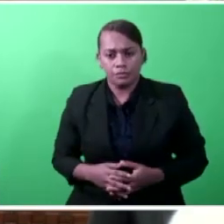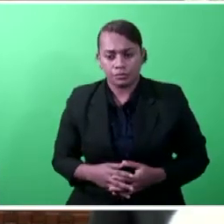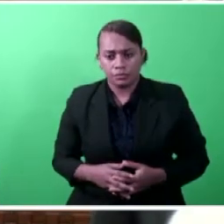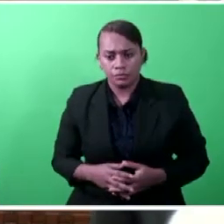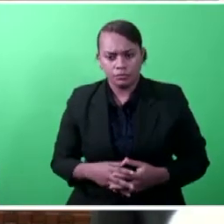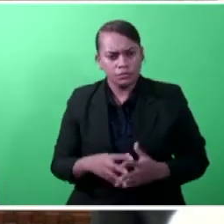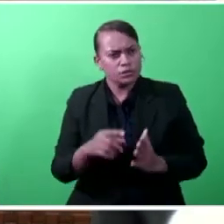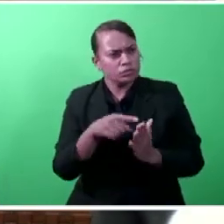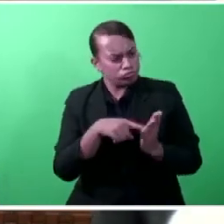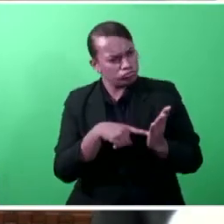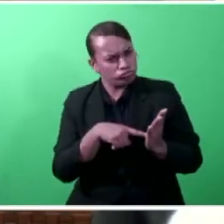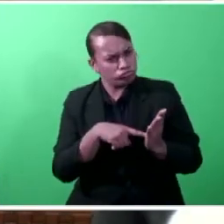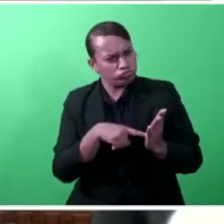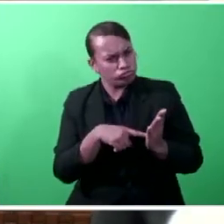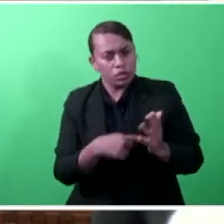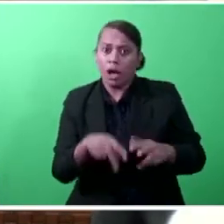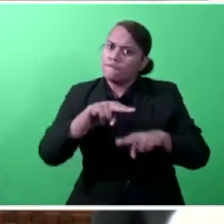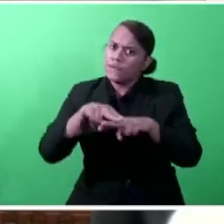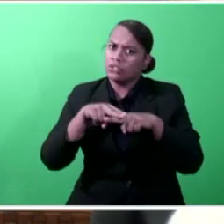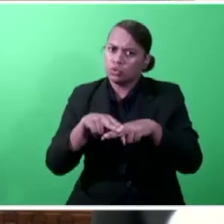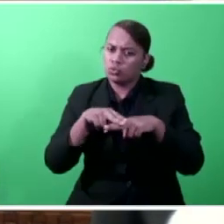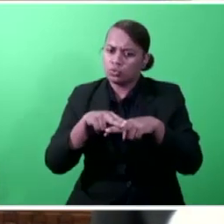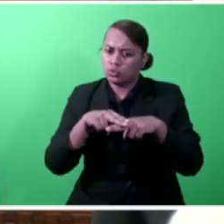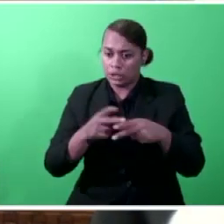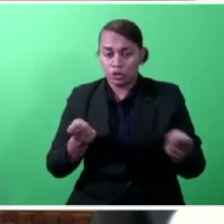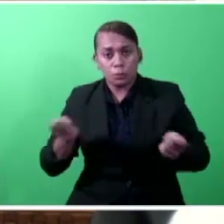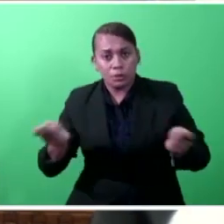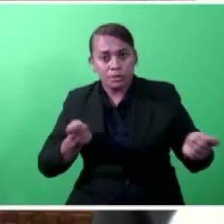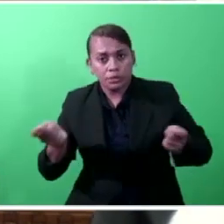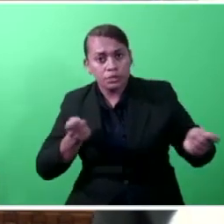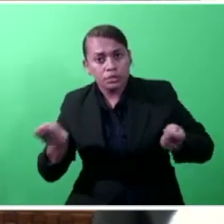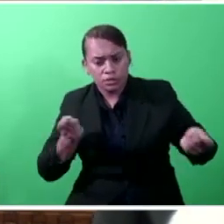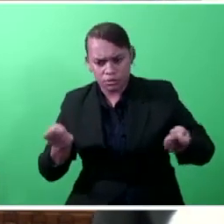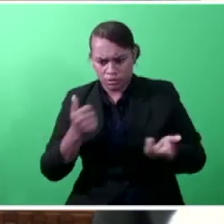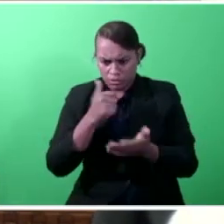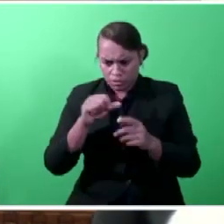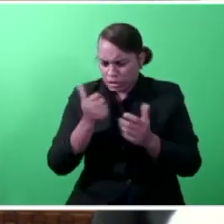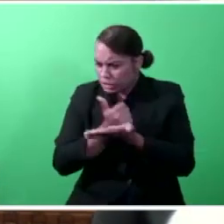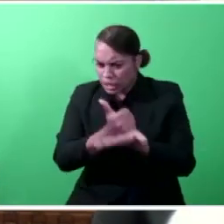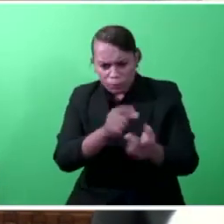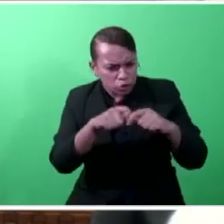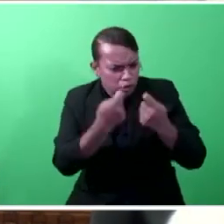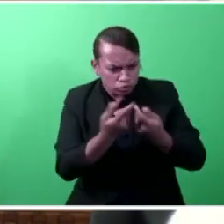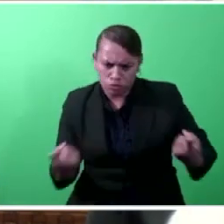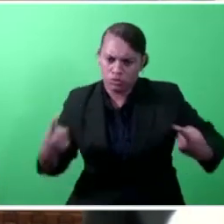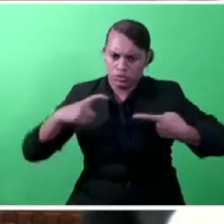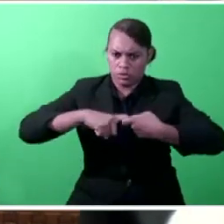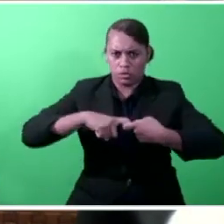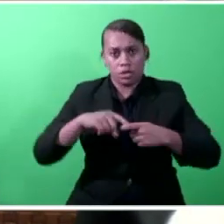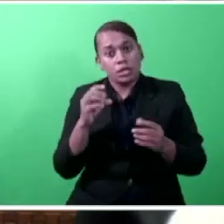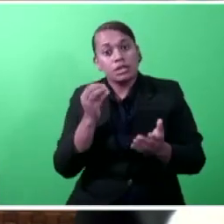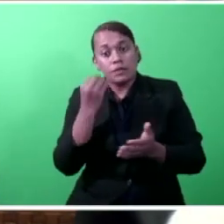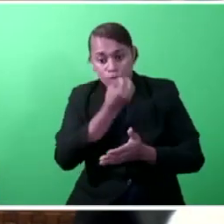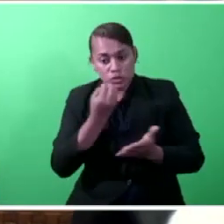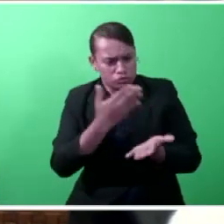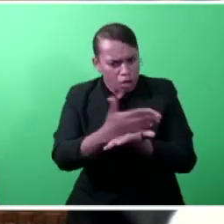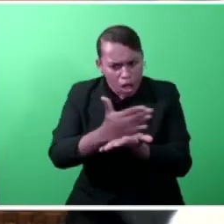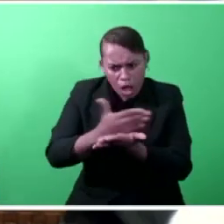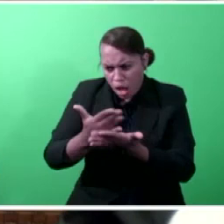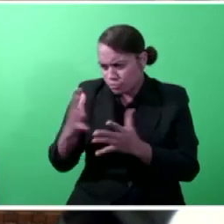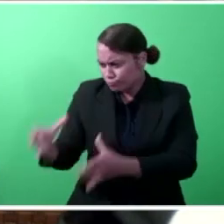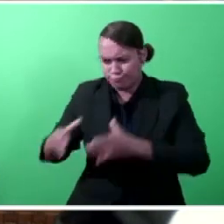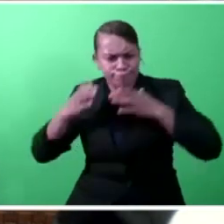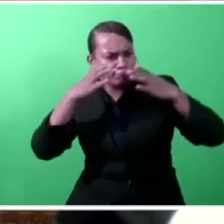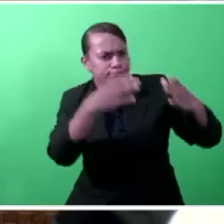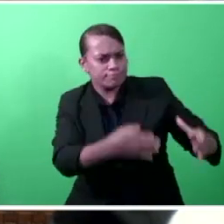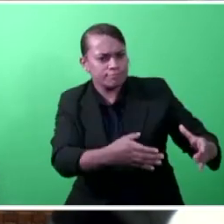Fiji Management Medical Assessment Team joined the operation, and food rations were also distributed to the affected